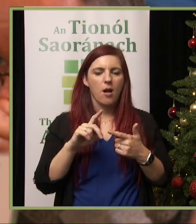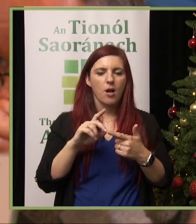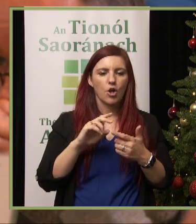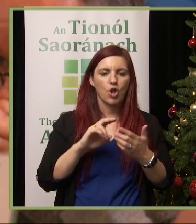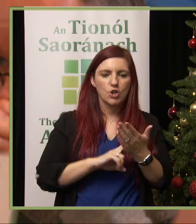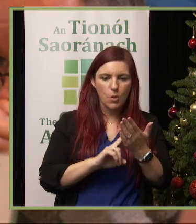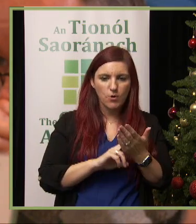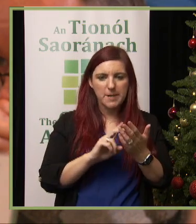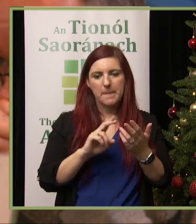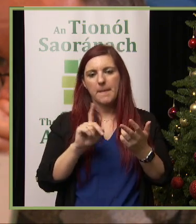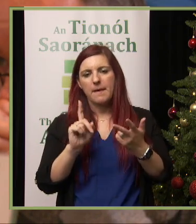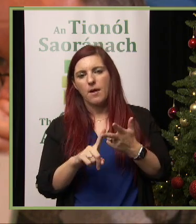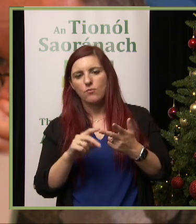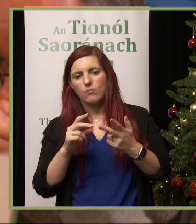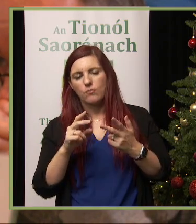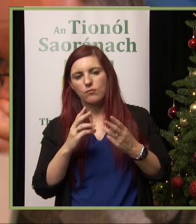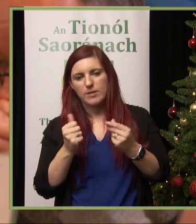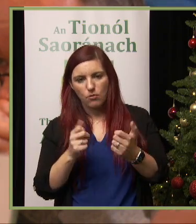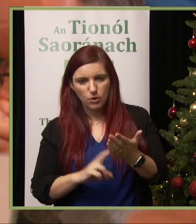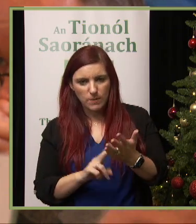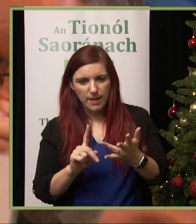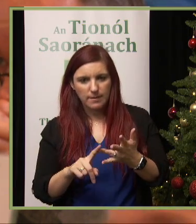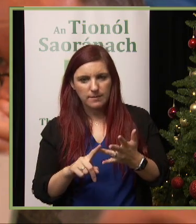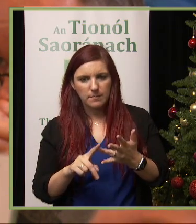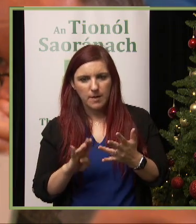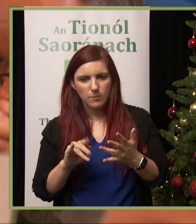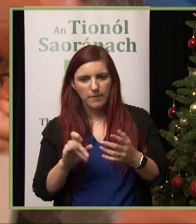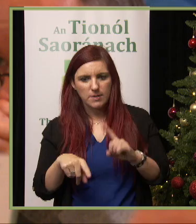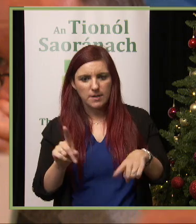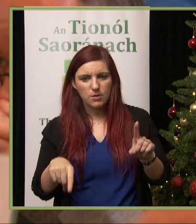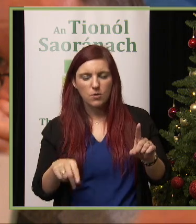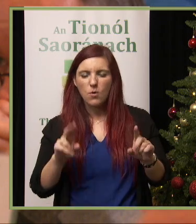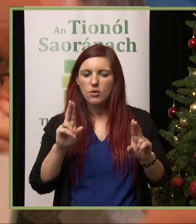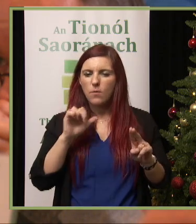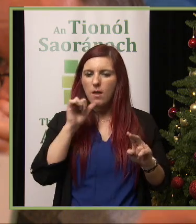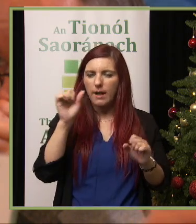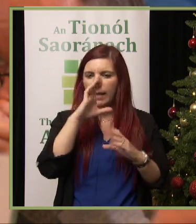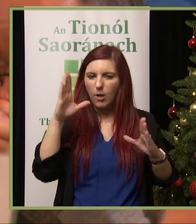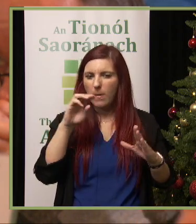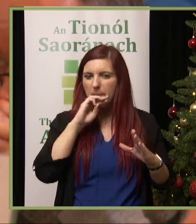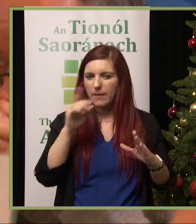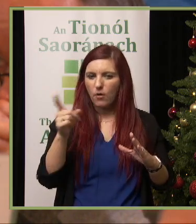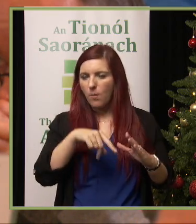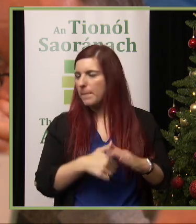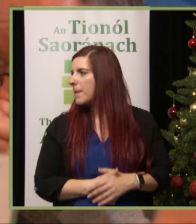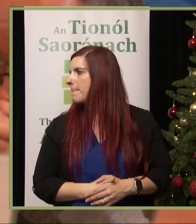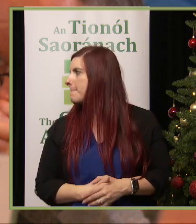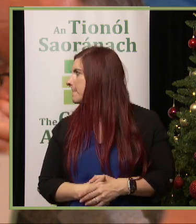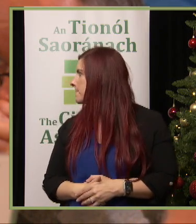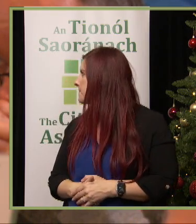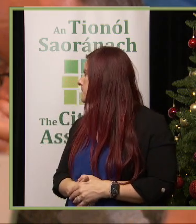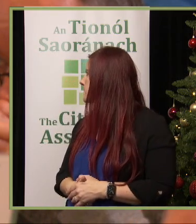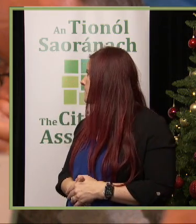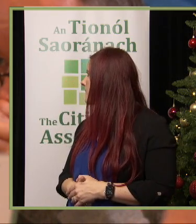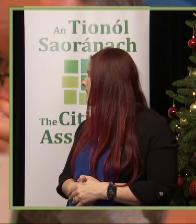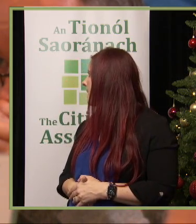and our international biodiversity. Because we were unclear about what the meaning of it was to begin with. And we thought it was more